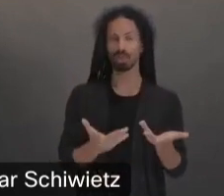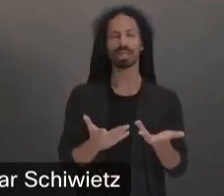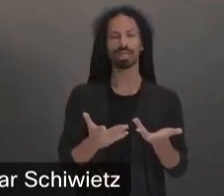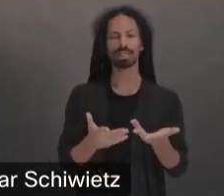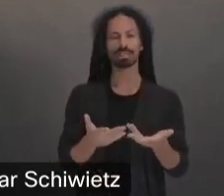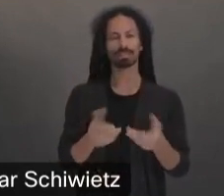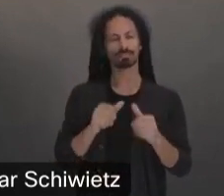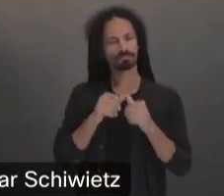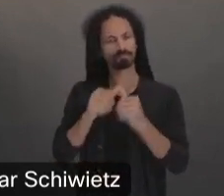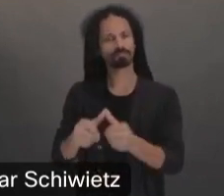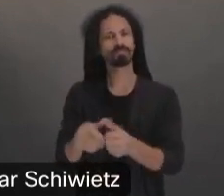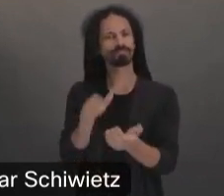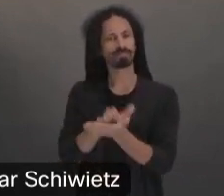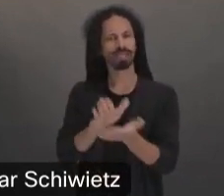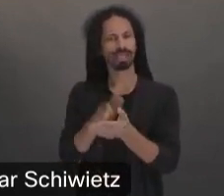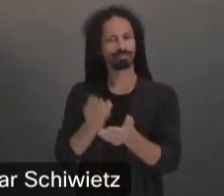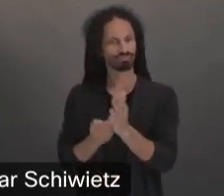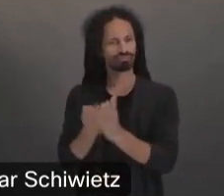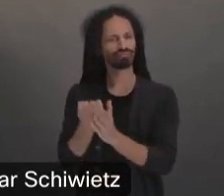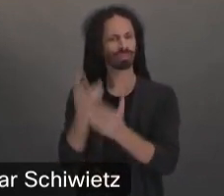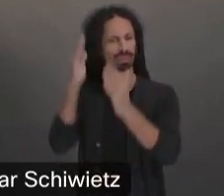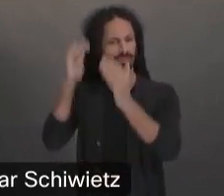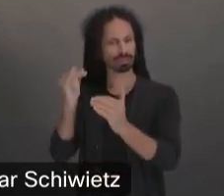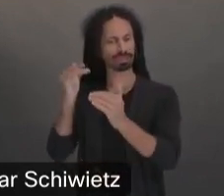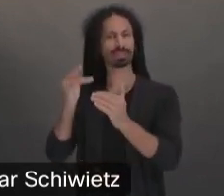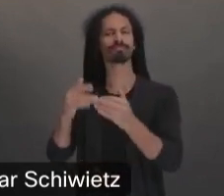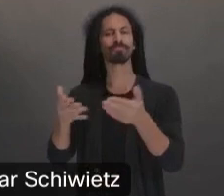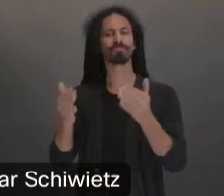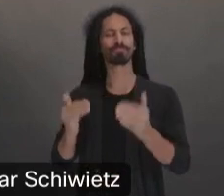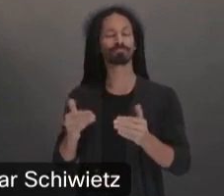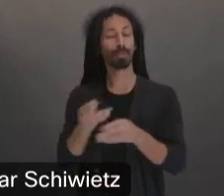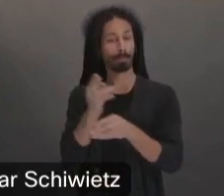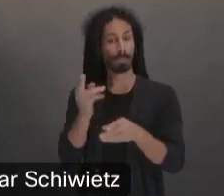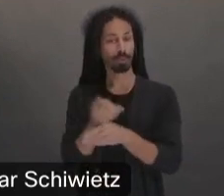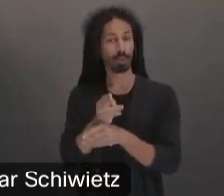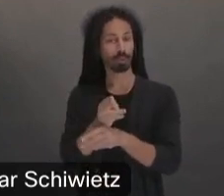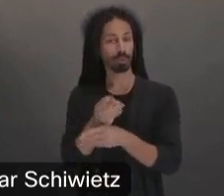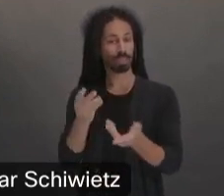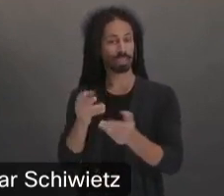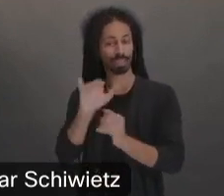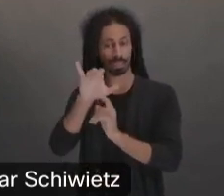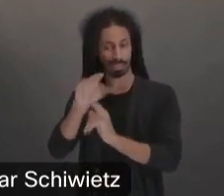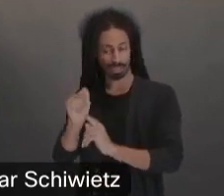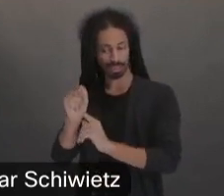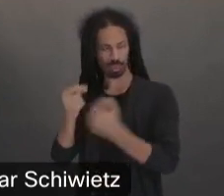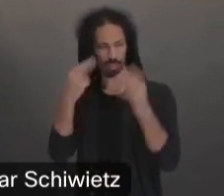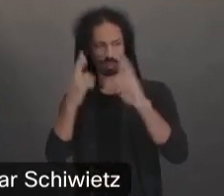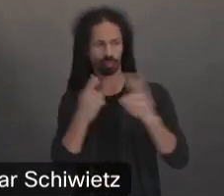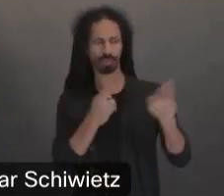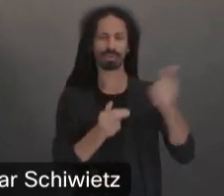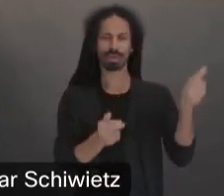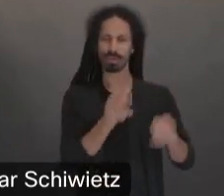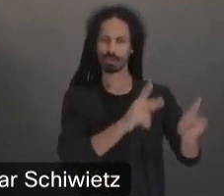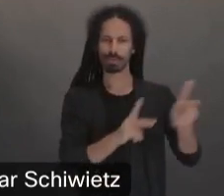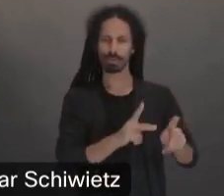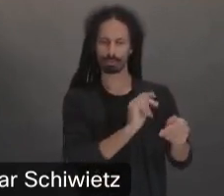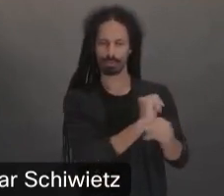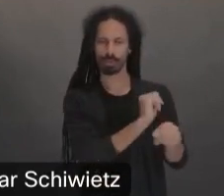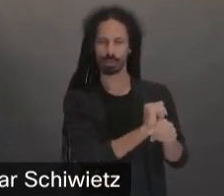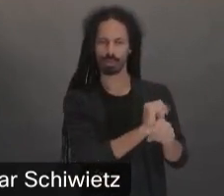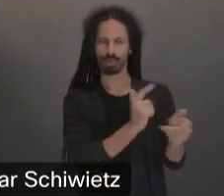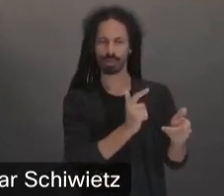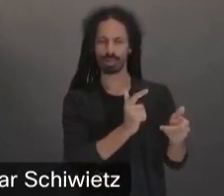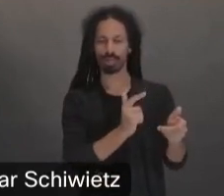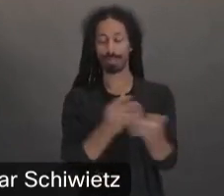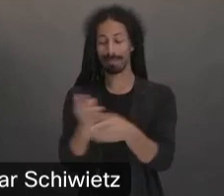a writer. By citing, we respect the work of others. By citing, we give credit